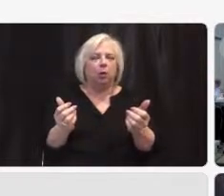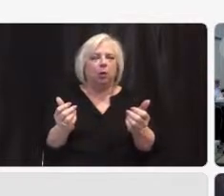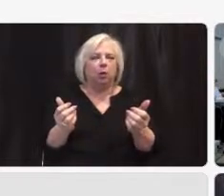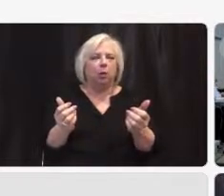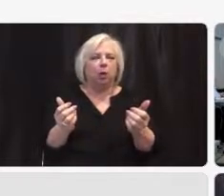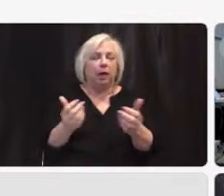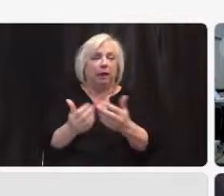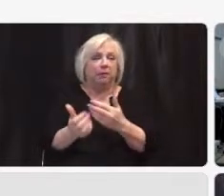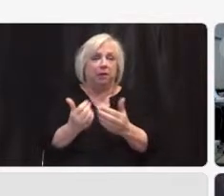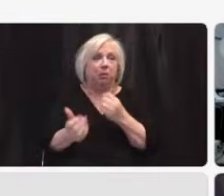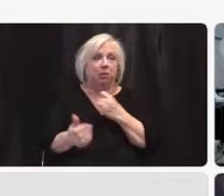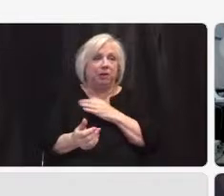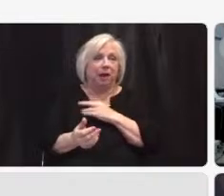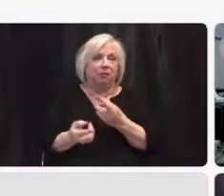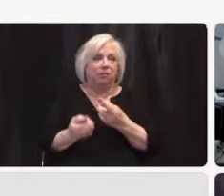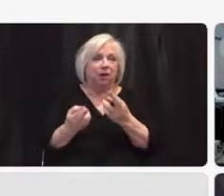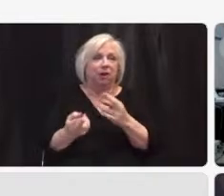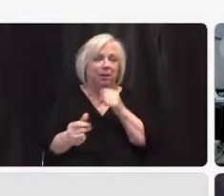Do I have a second?